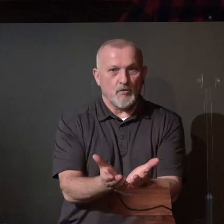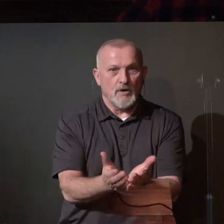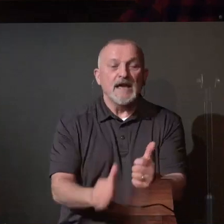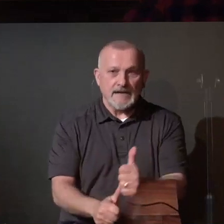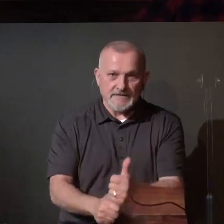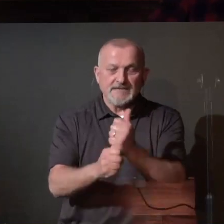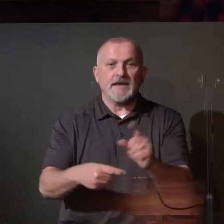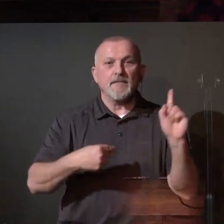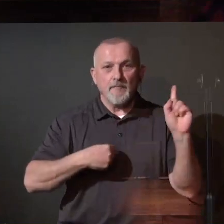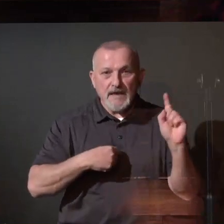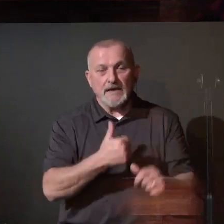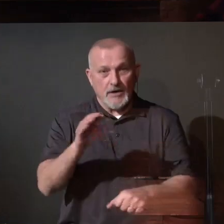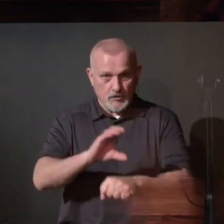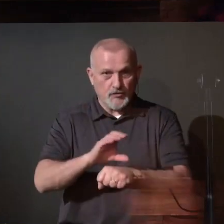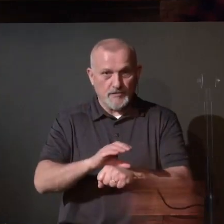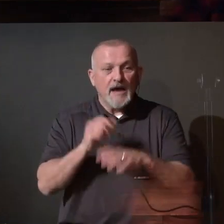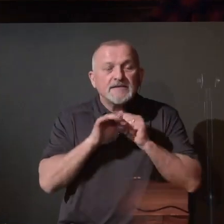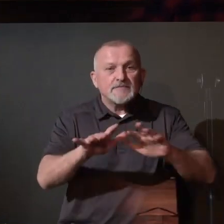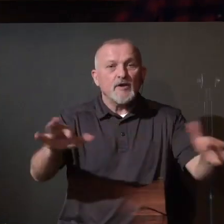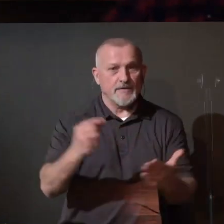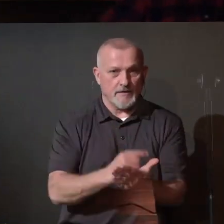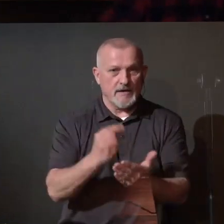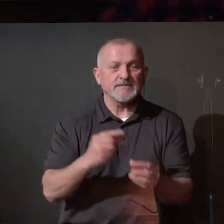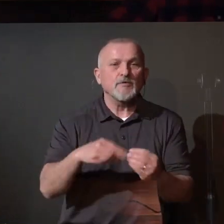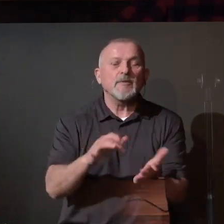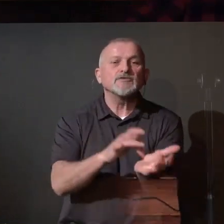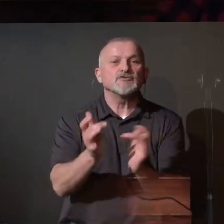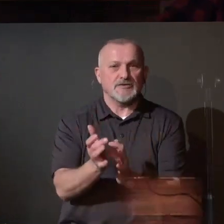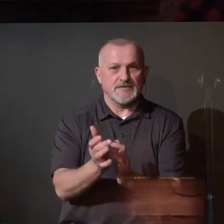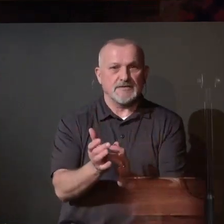in spreading the gospel of Jesus Christ?